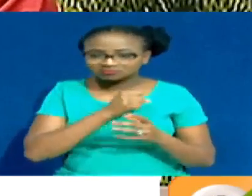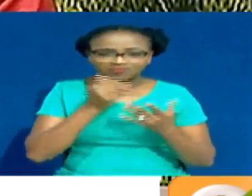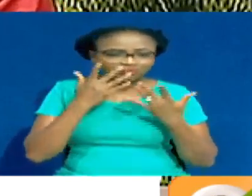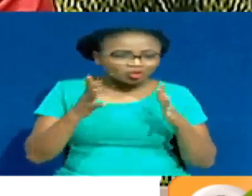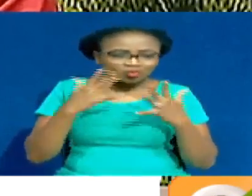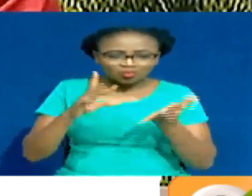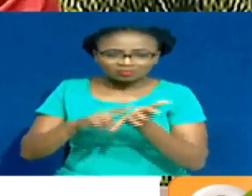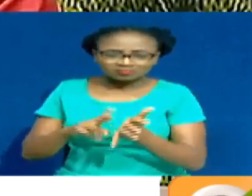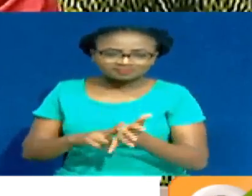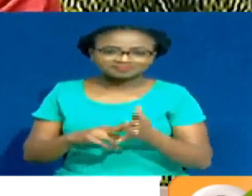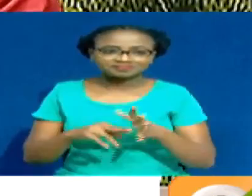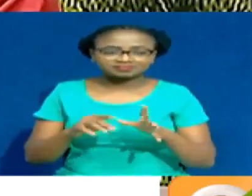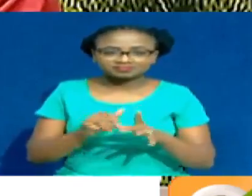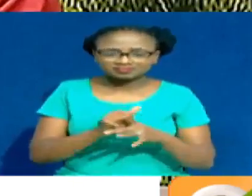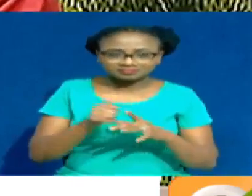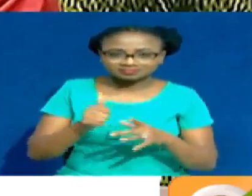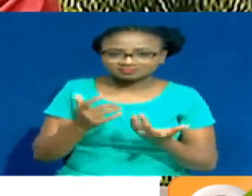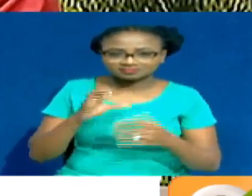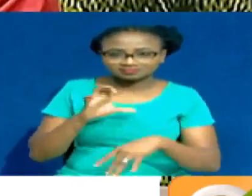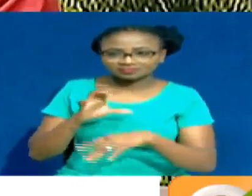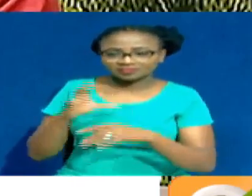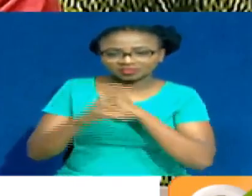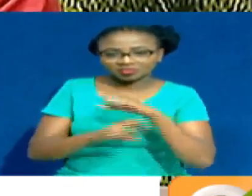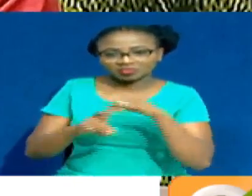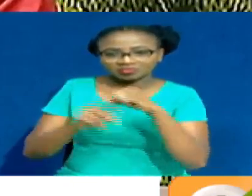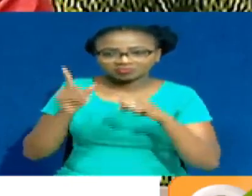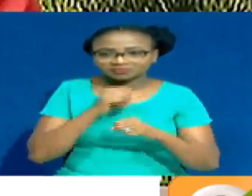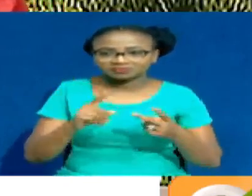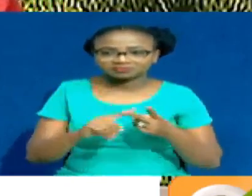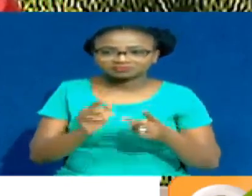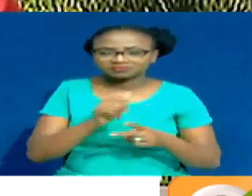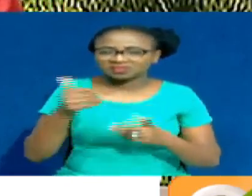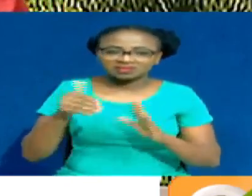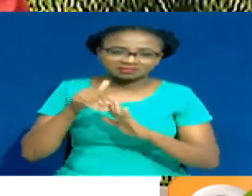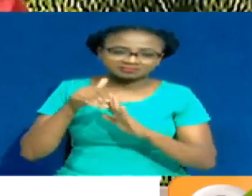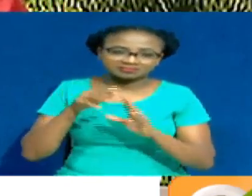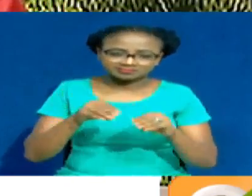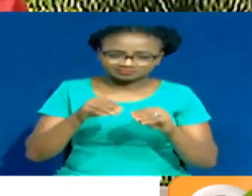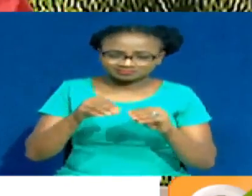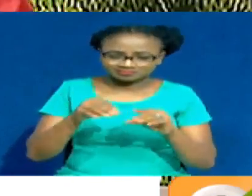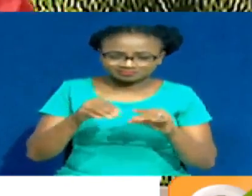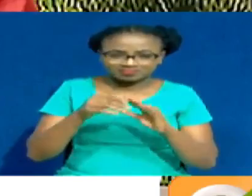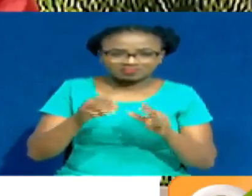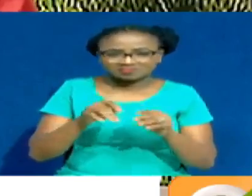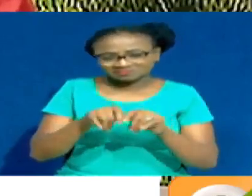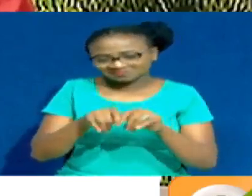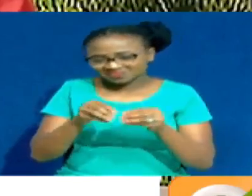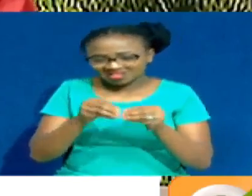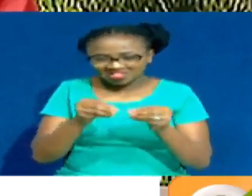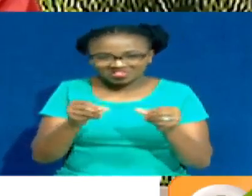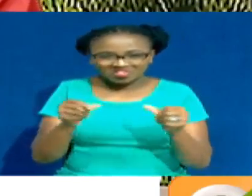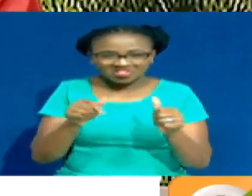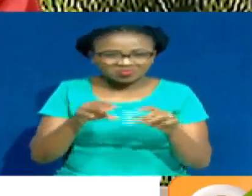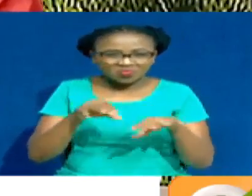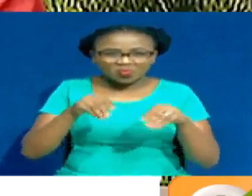in different ways. Others are outright theft, maybe they were stolen. Others have deteriorated over time, so you can't tell from the record what is on the